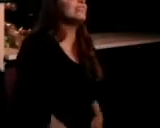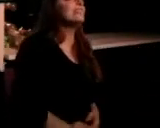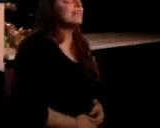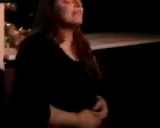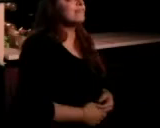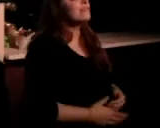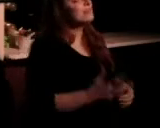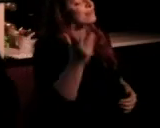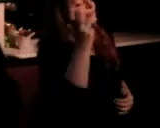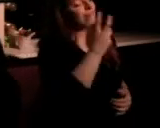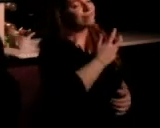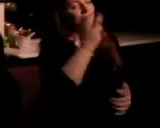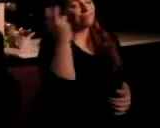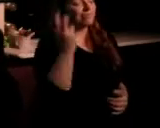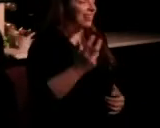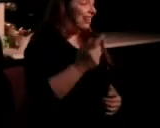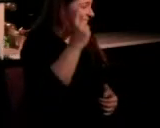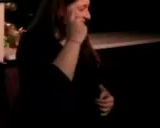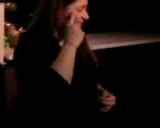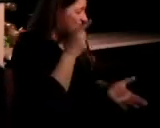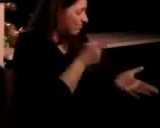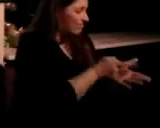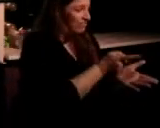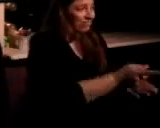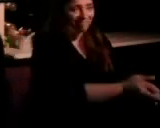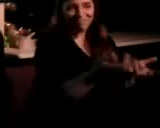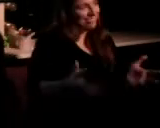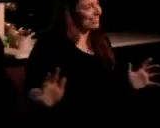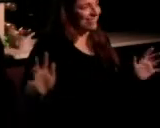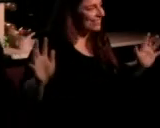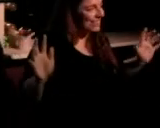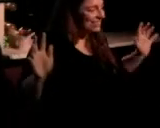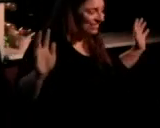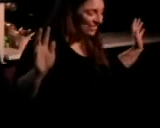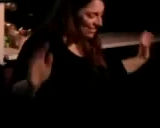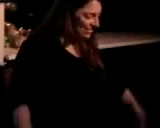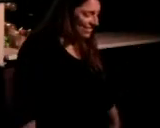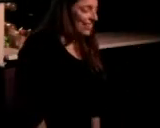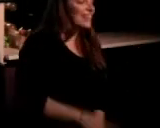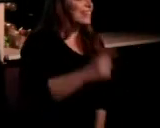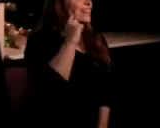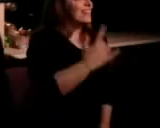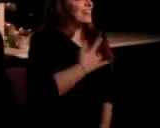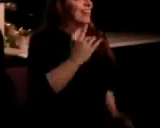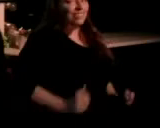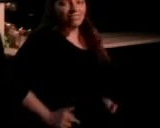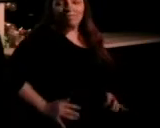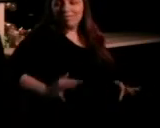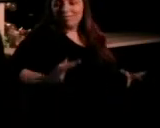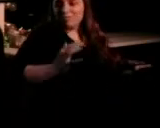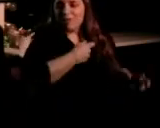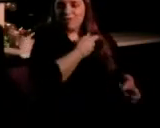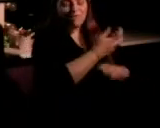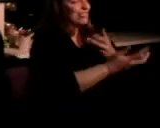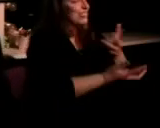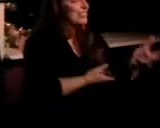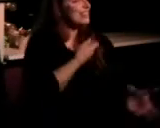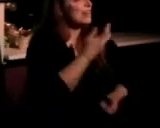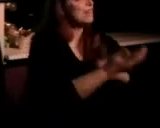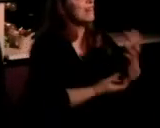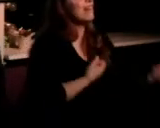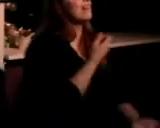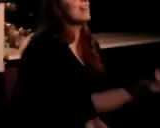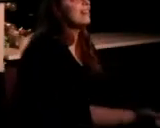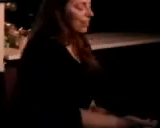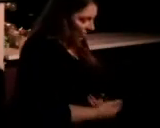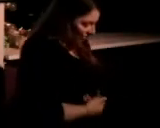control. Oh, I think I'm pretty sure far gone. I feel this strange sensation like some poetry's